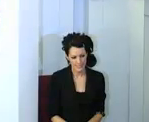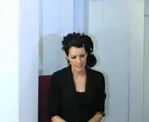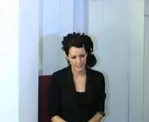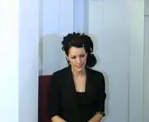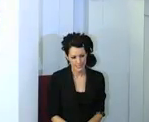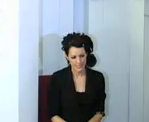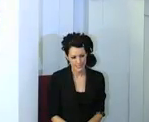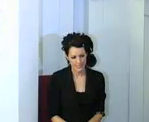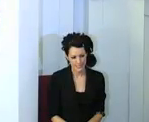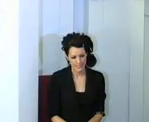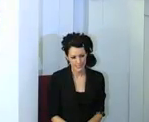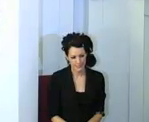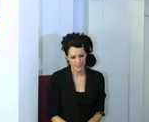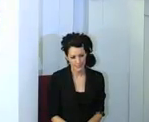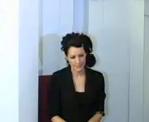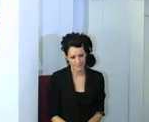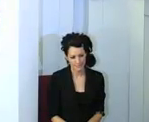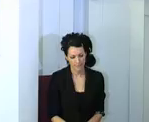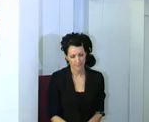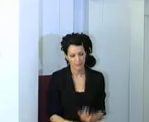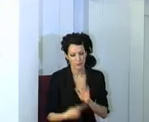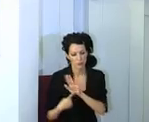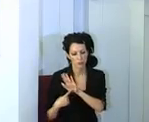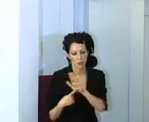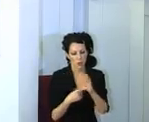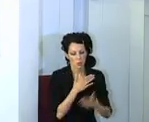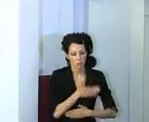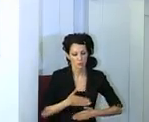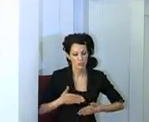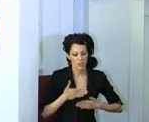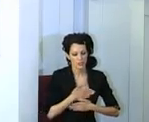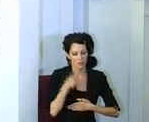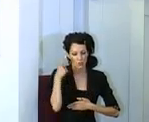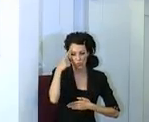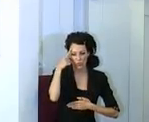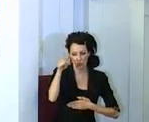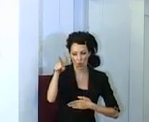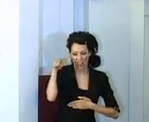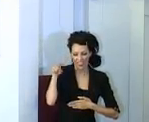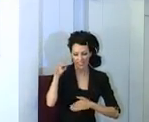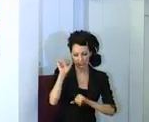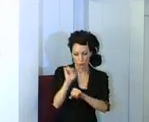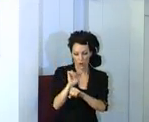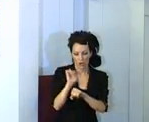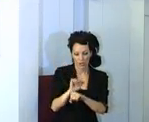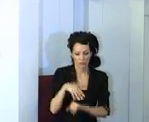Okay. I'm the very first gay man. Let's show our appreciation for this work.